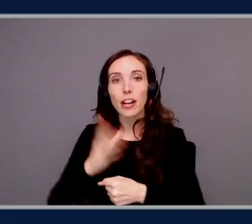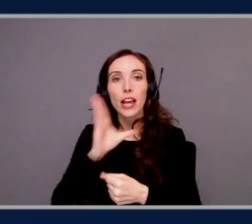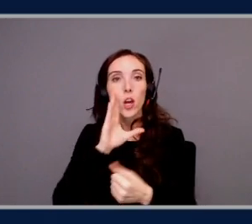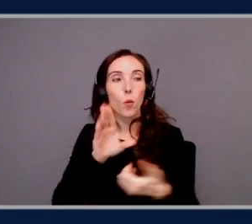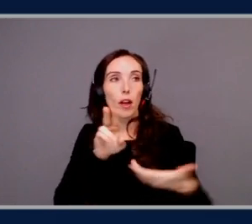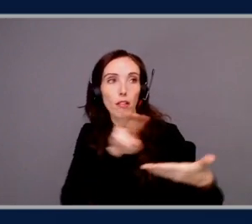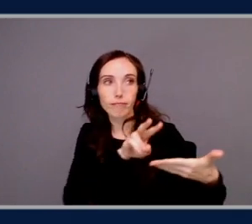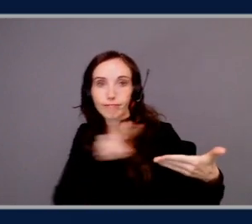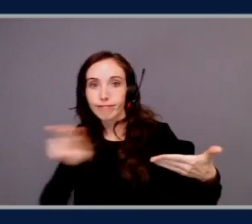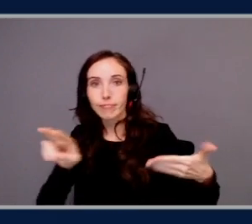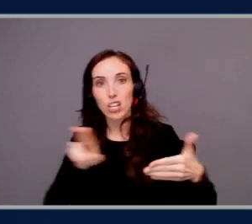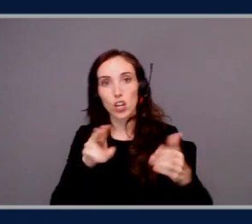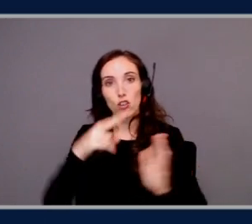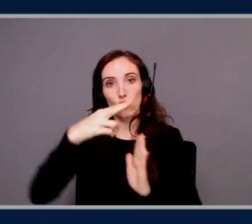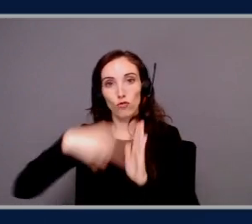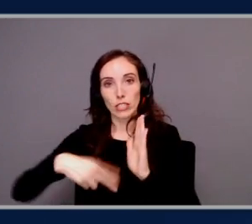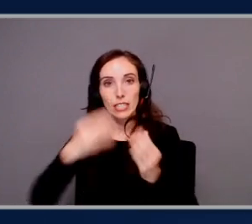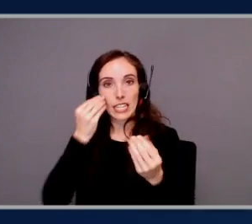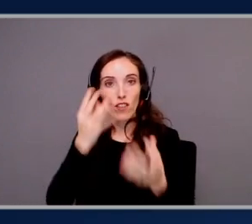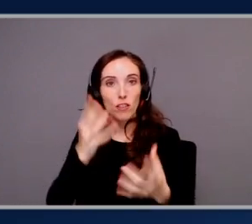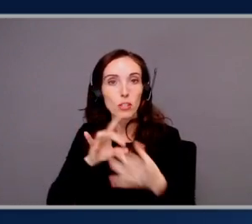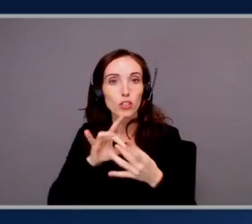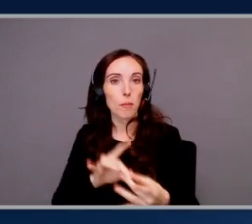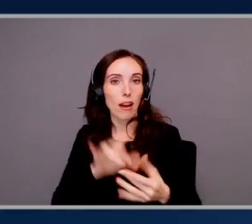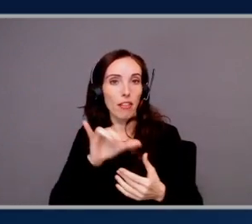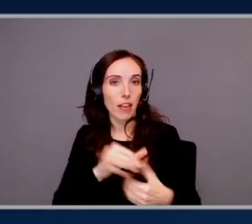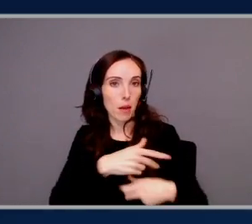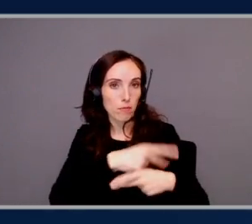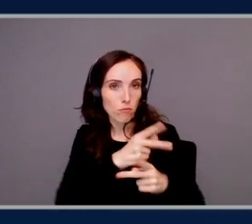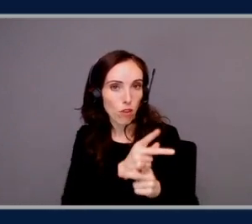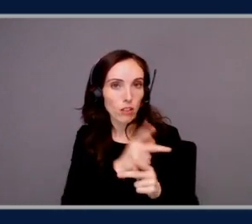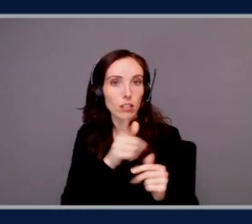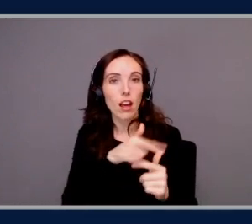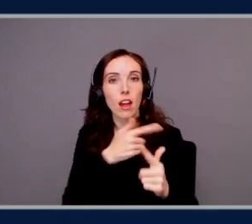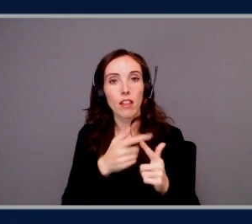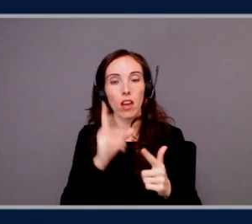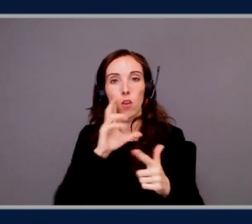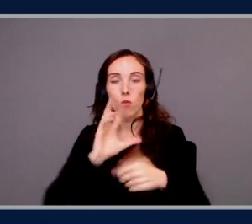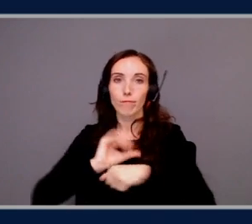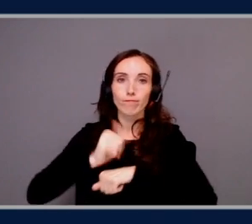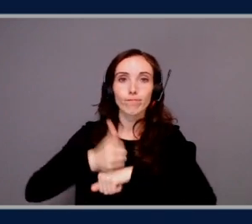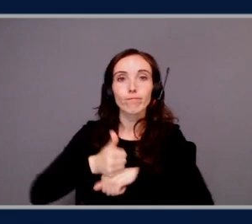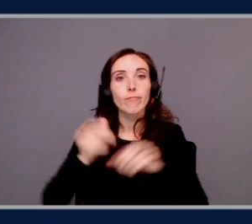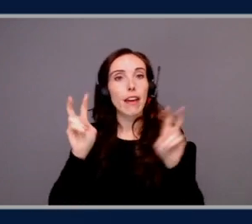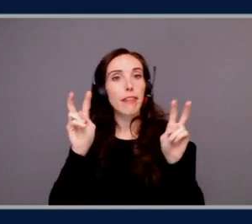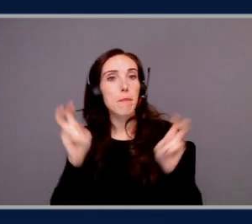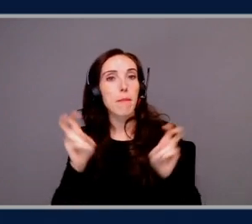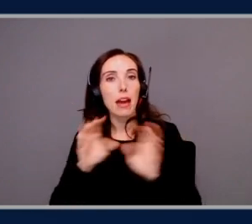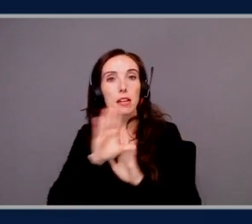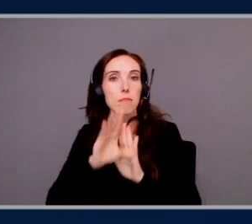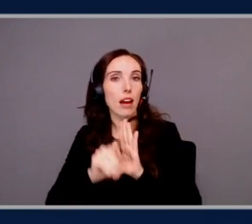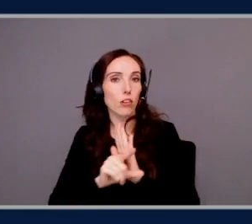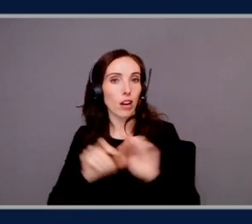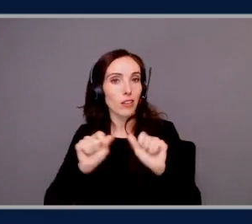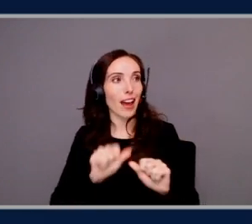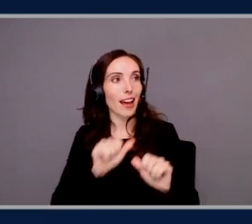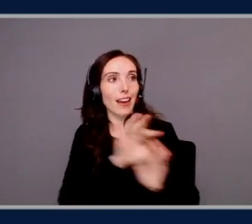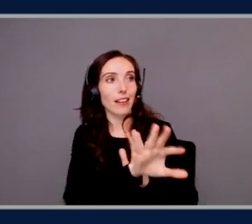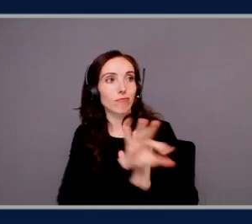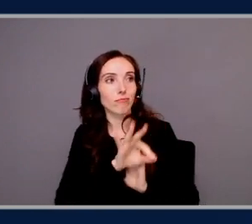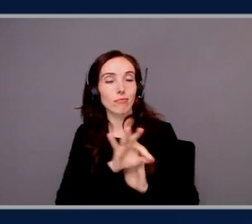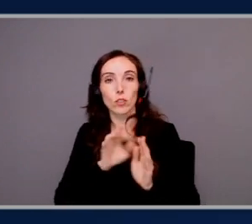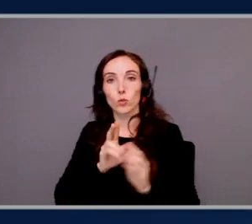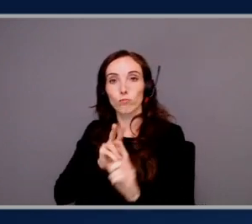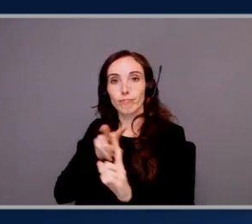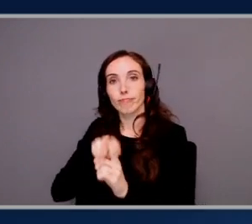listing for that product, and it's going to create some thematic backgrounds for me to use with that image of those dumbbells. So